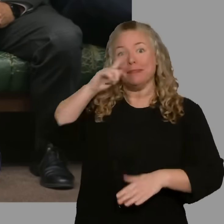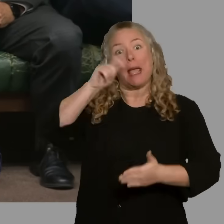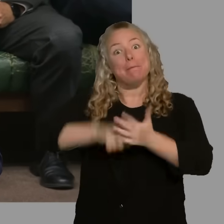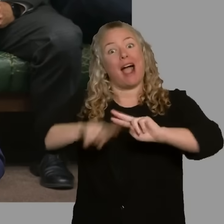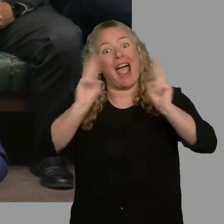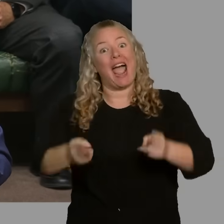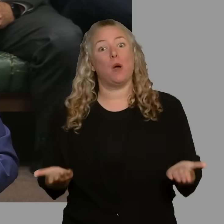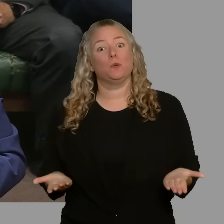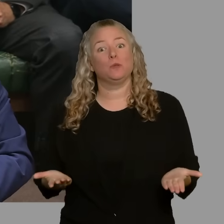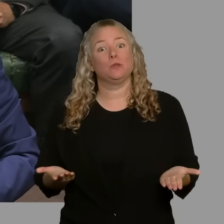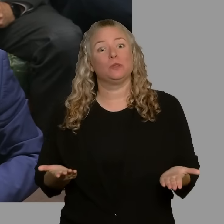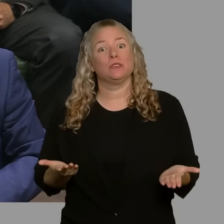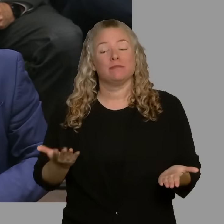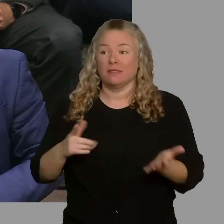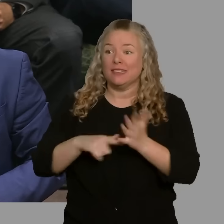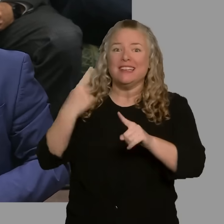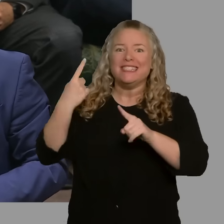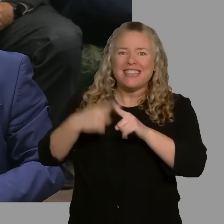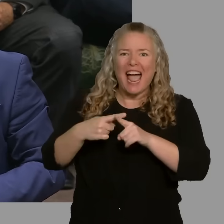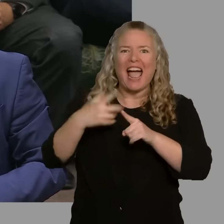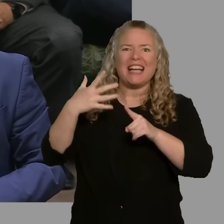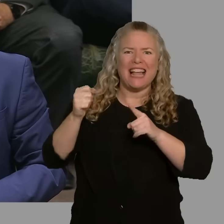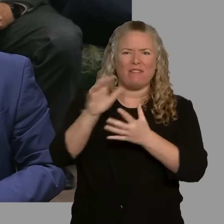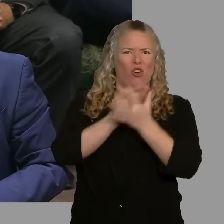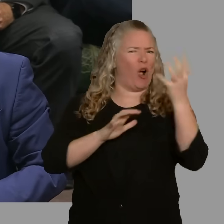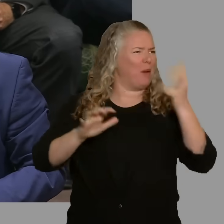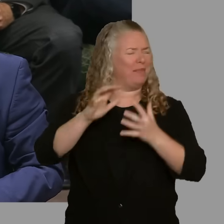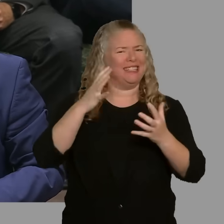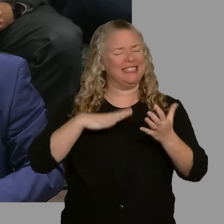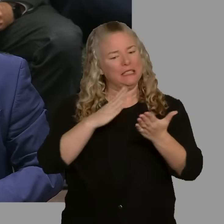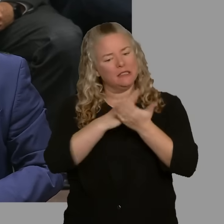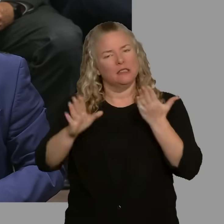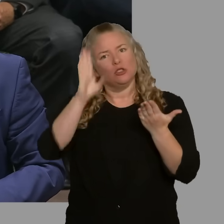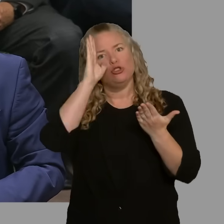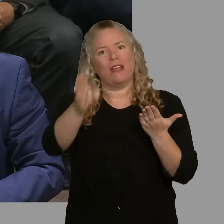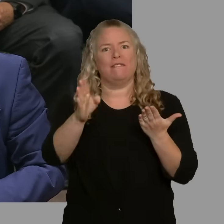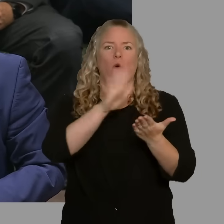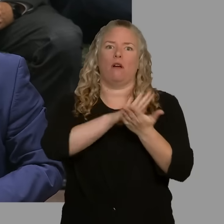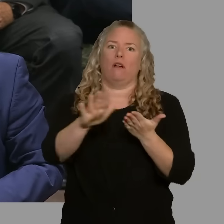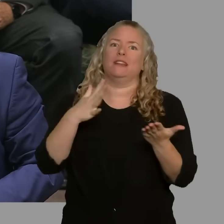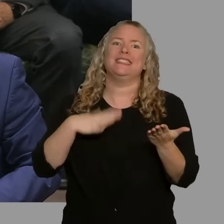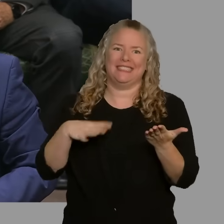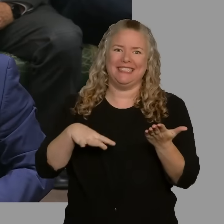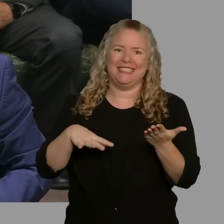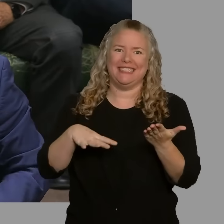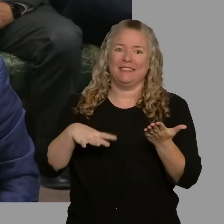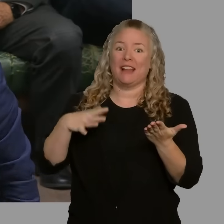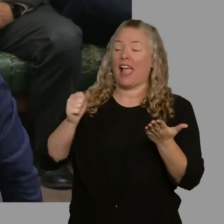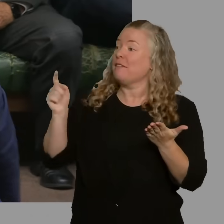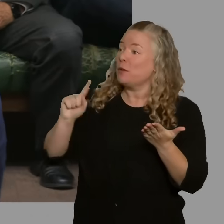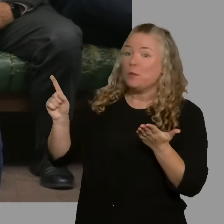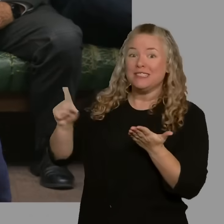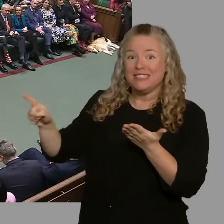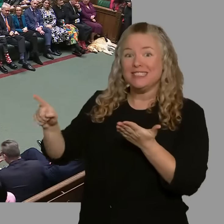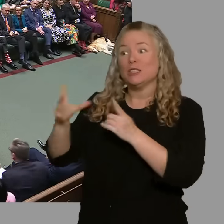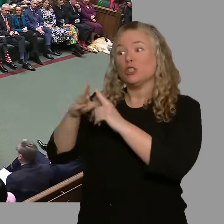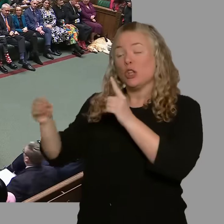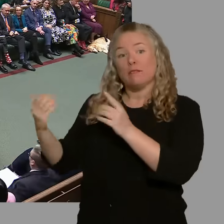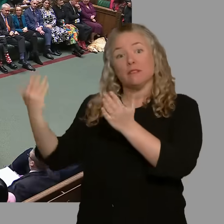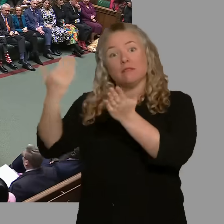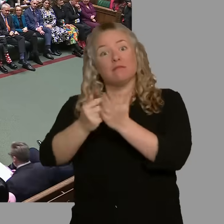residential properties. Now, will the Prime Minister at least commit that he won't be raising property taxes in his nightmare before Christmas budget?